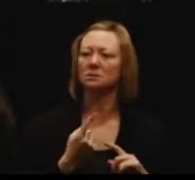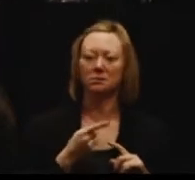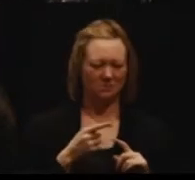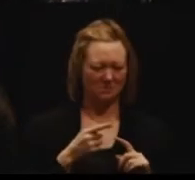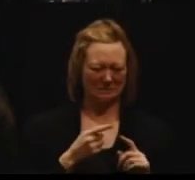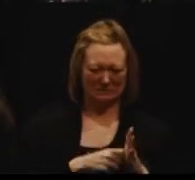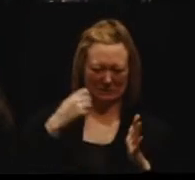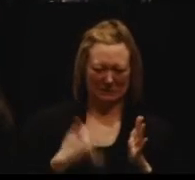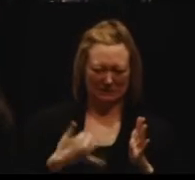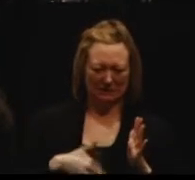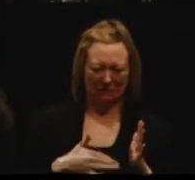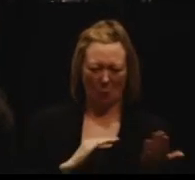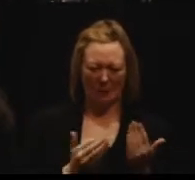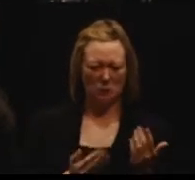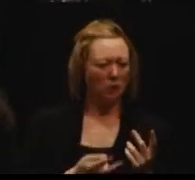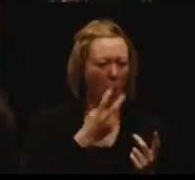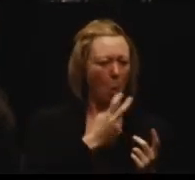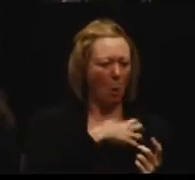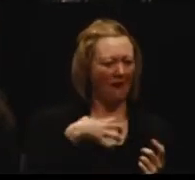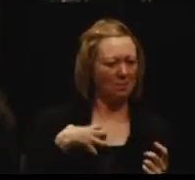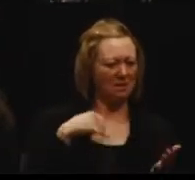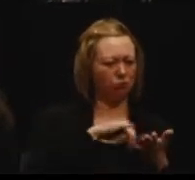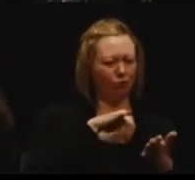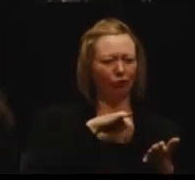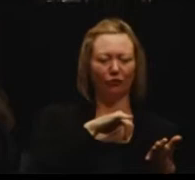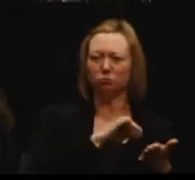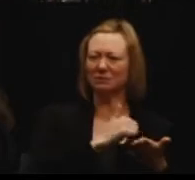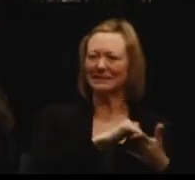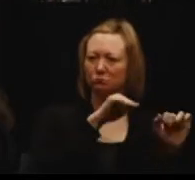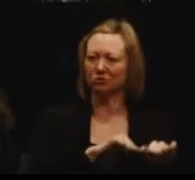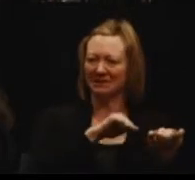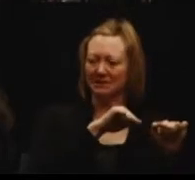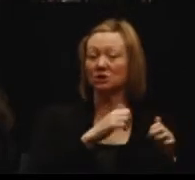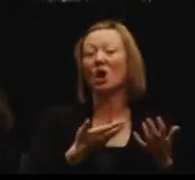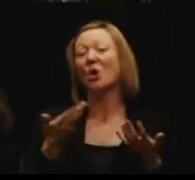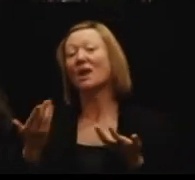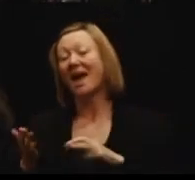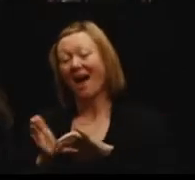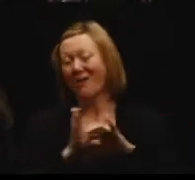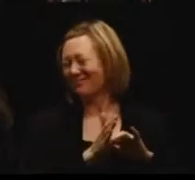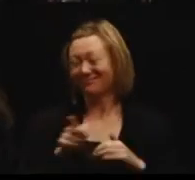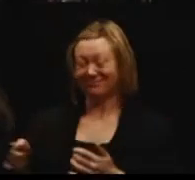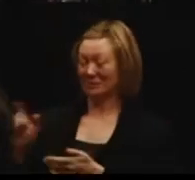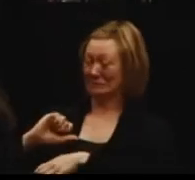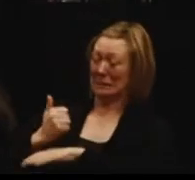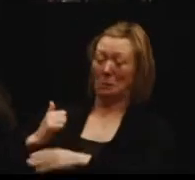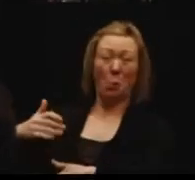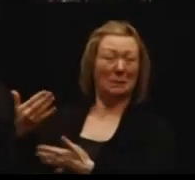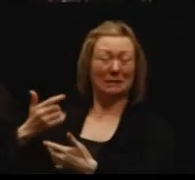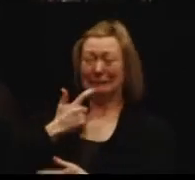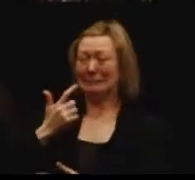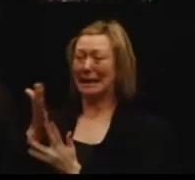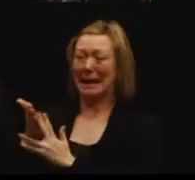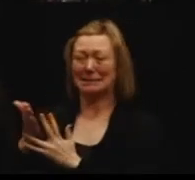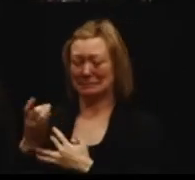press. So the fact that you can now go set up a website with relatively easy access and do it yourself if you've got some